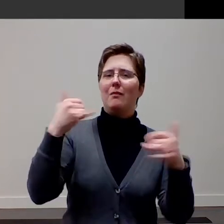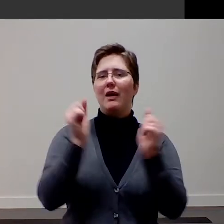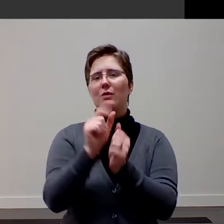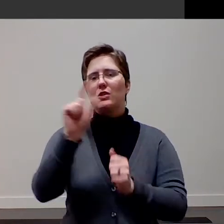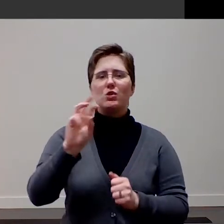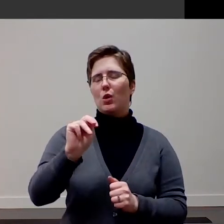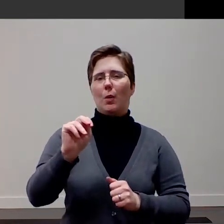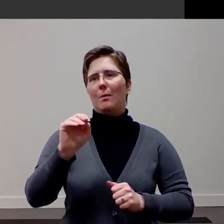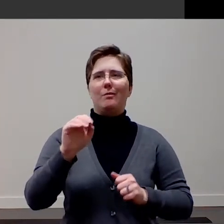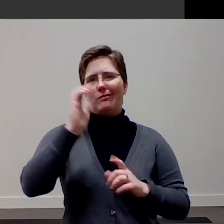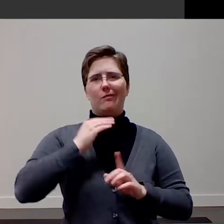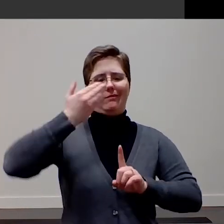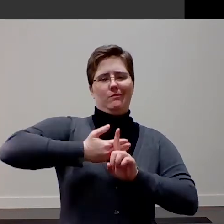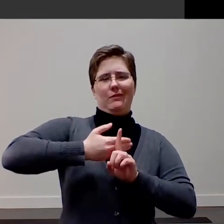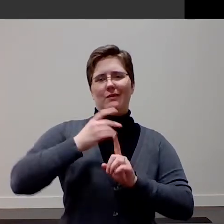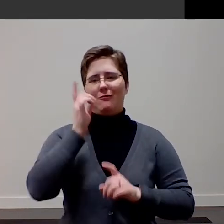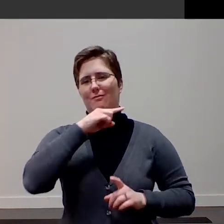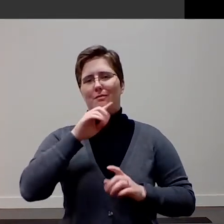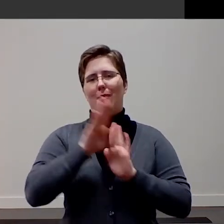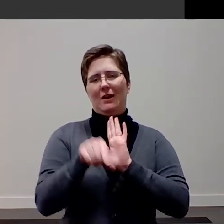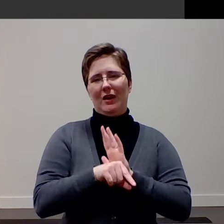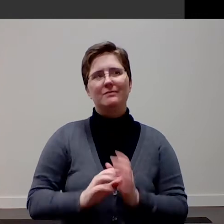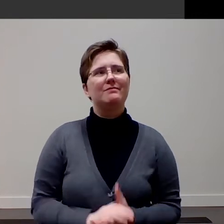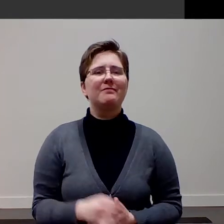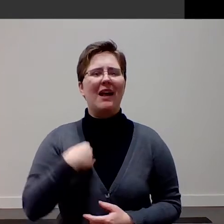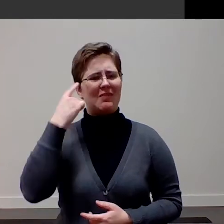virtual backgrounds. So I thought that would be fun.